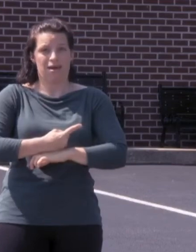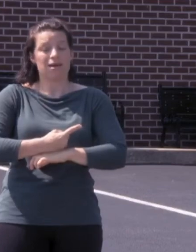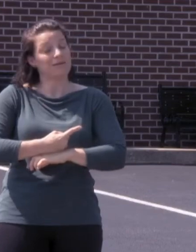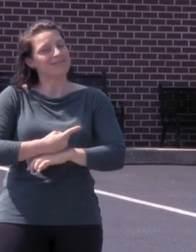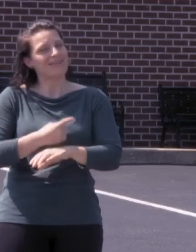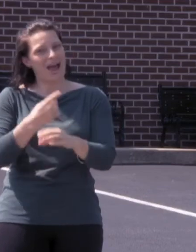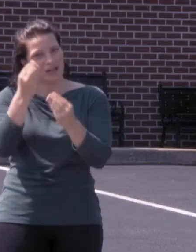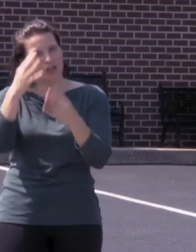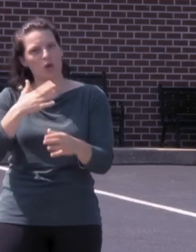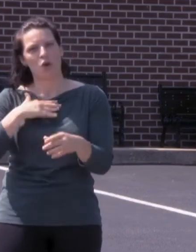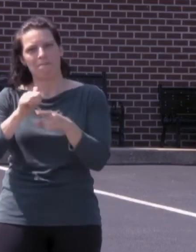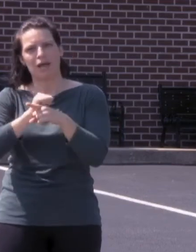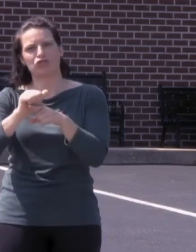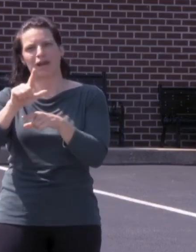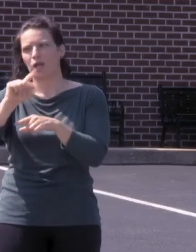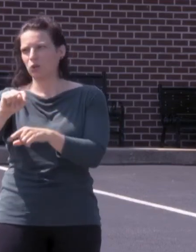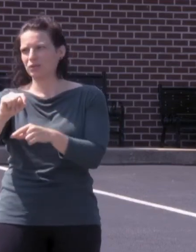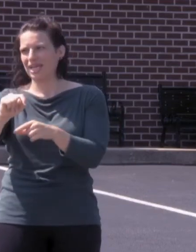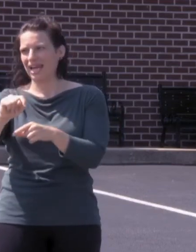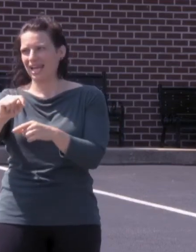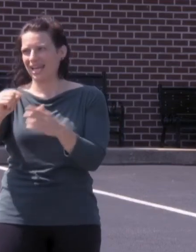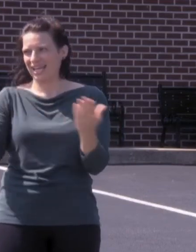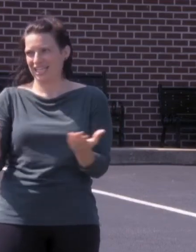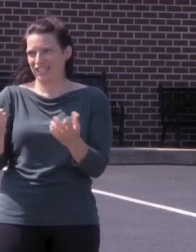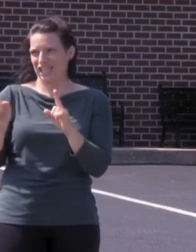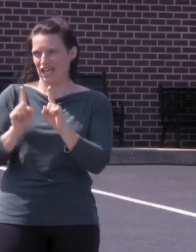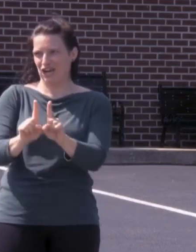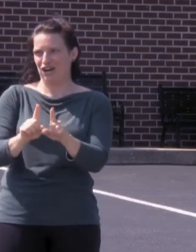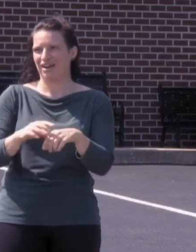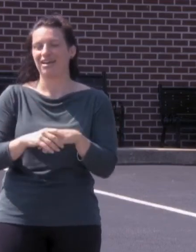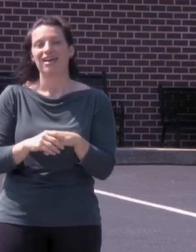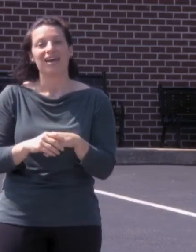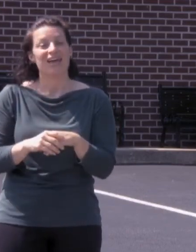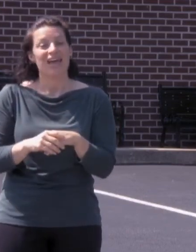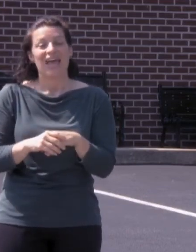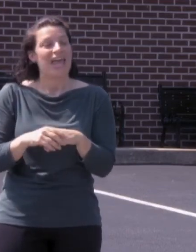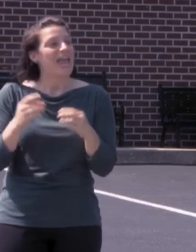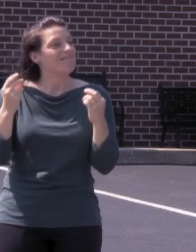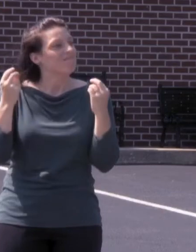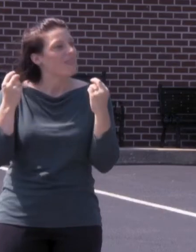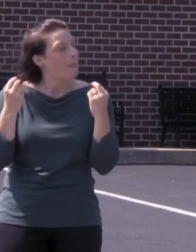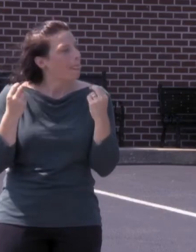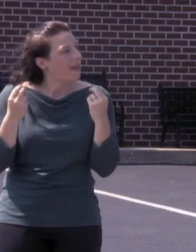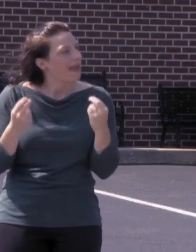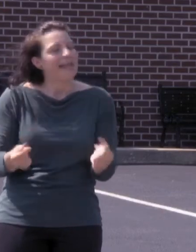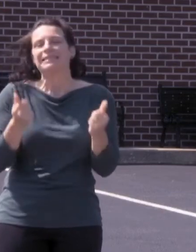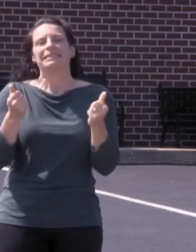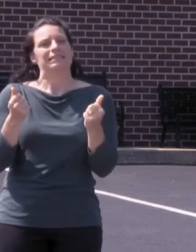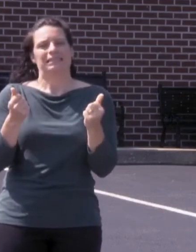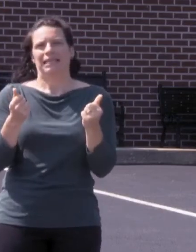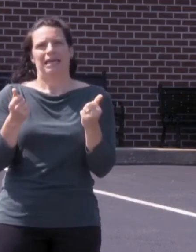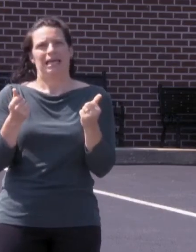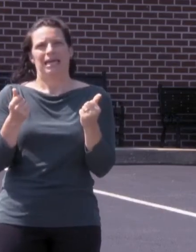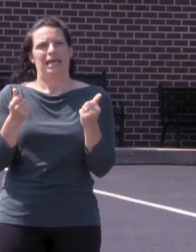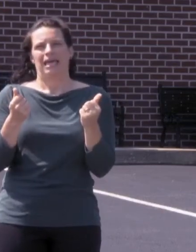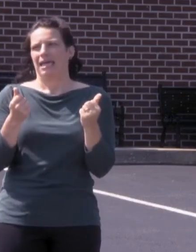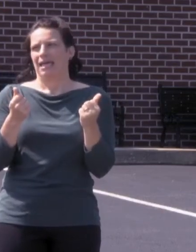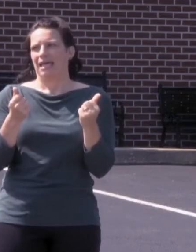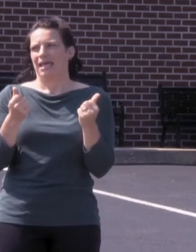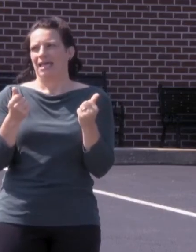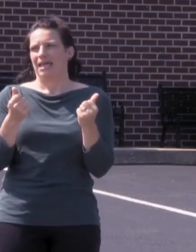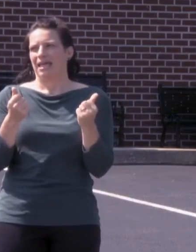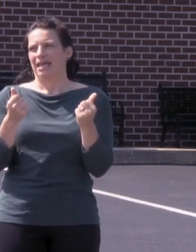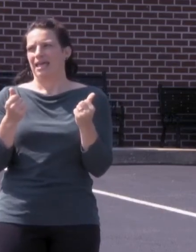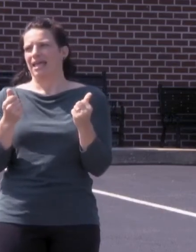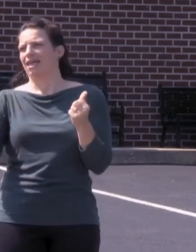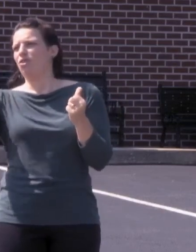can tell you because my training lieutenant is actually, he accompanied me to, here, it instantly, Lieutenant Lentz, if you can throw